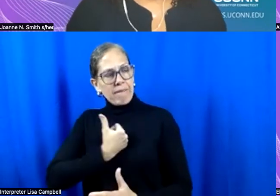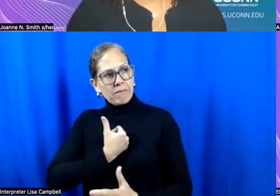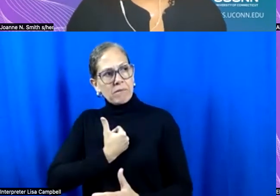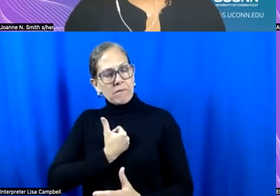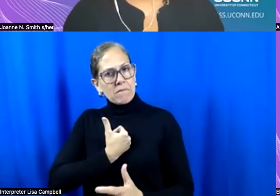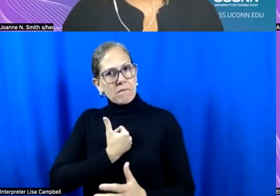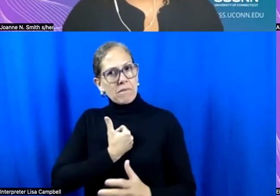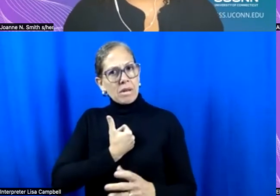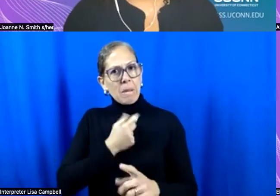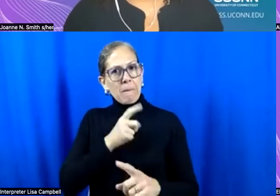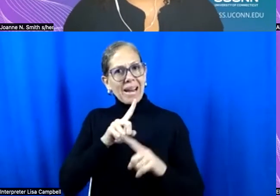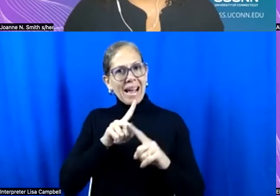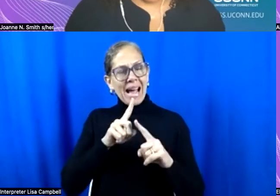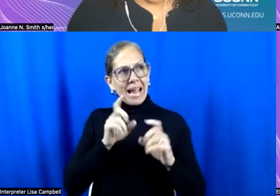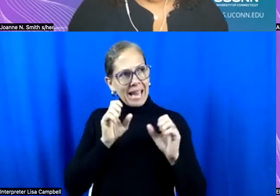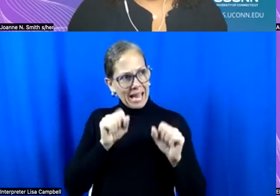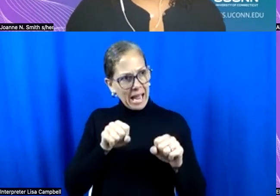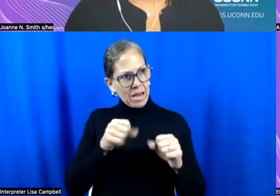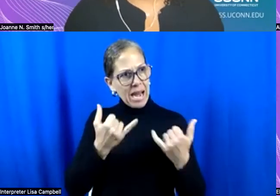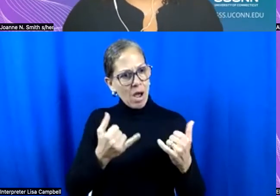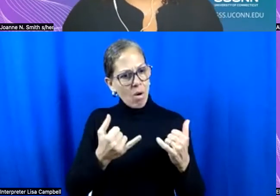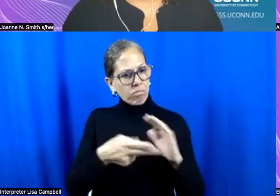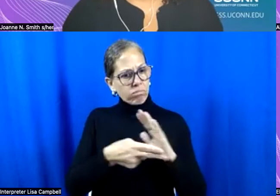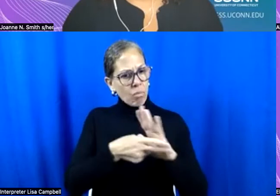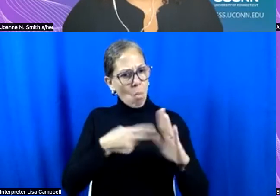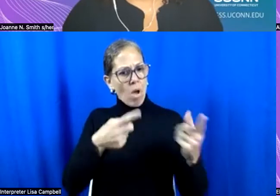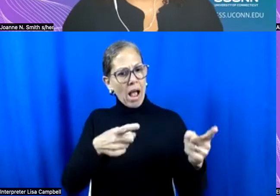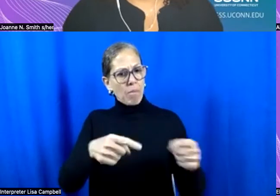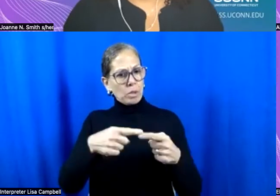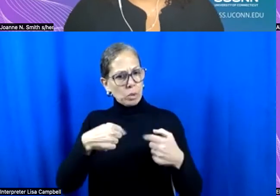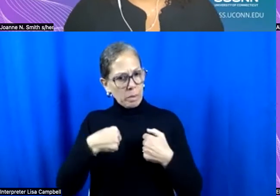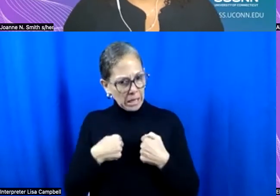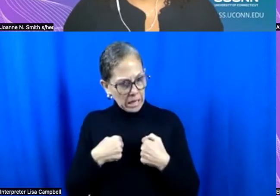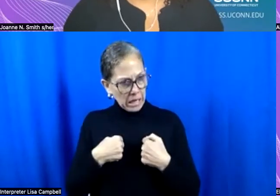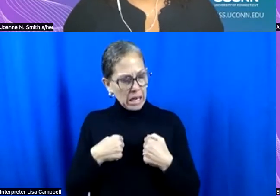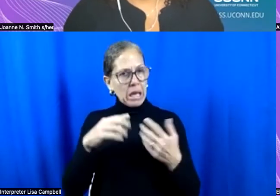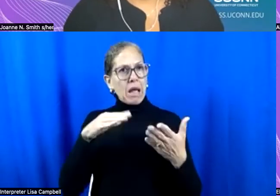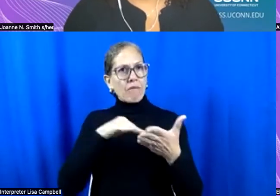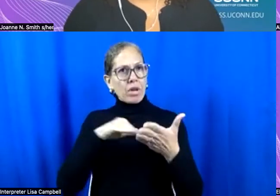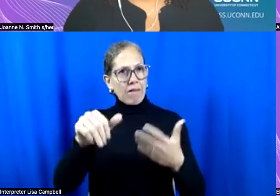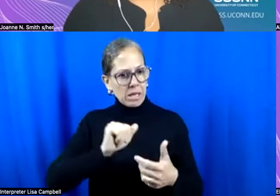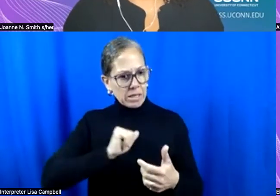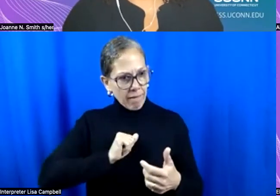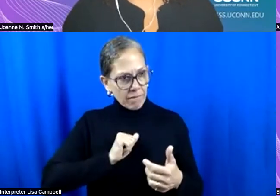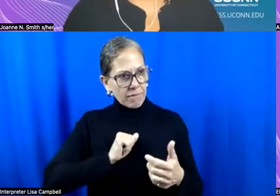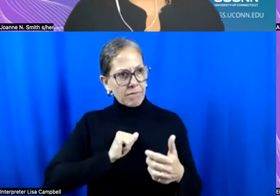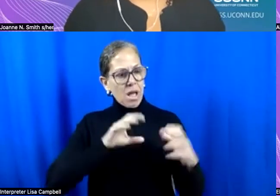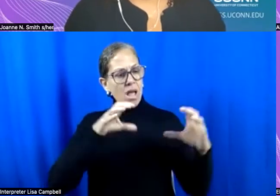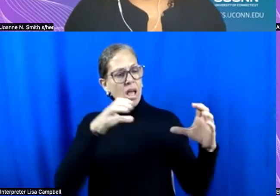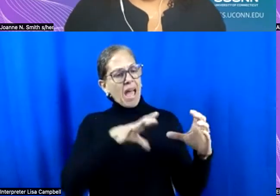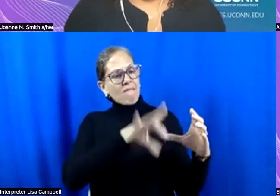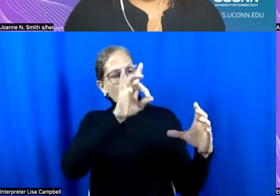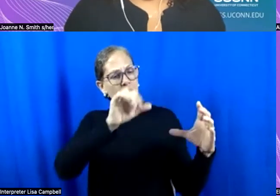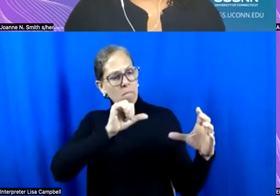what happened to me, but I can forgive myself. I found sisterhood and siblinghood here. I found